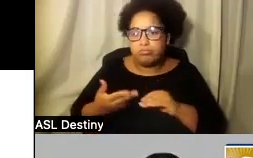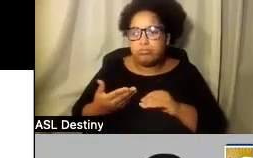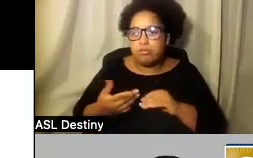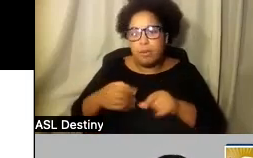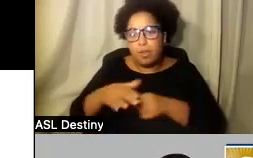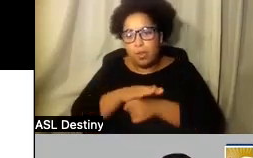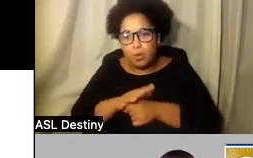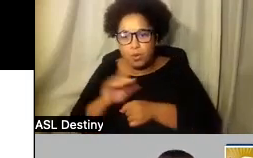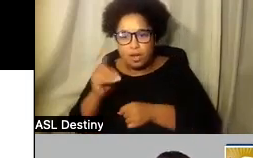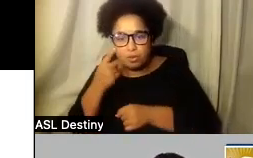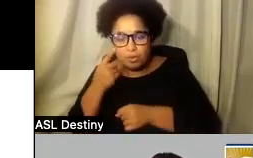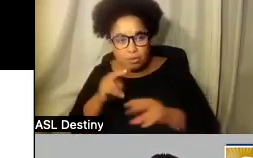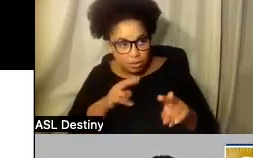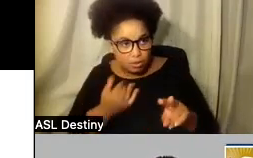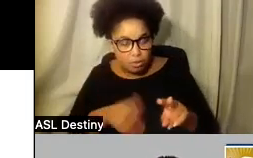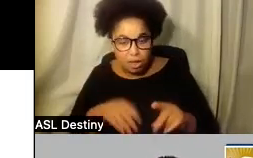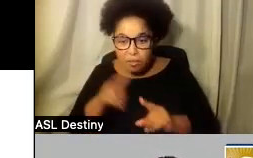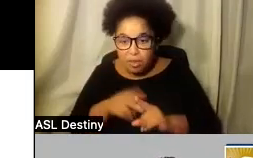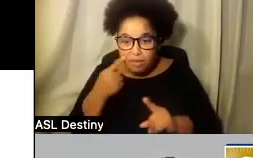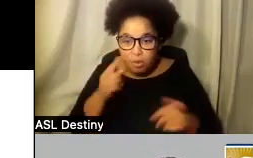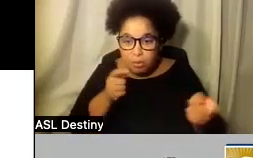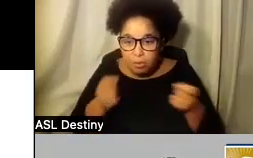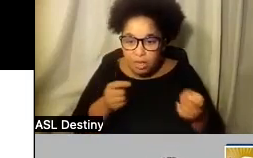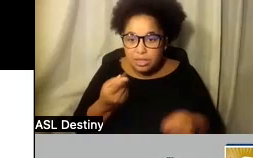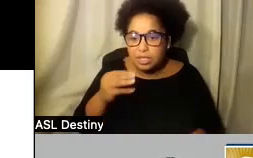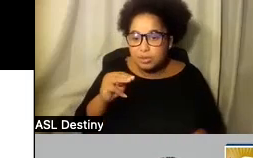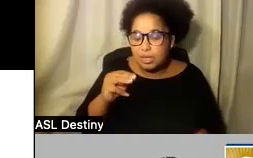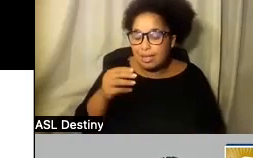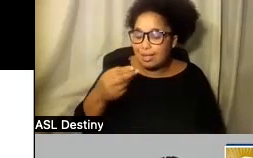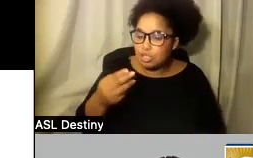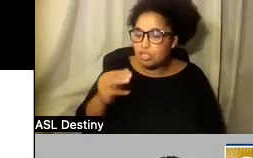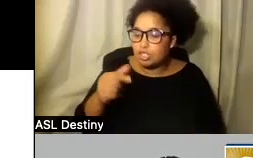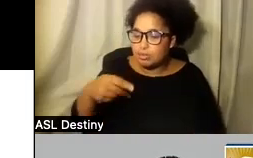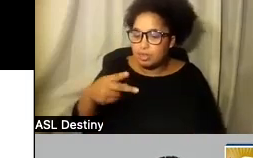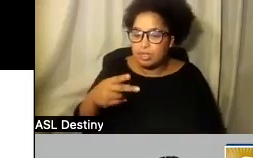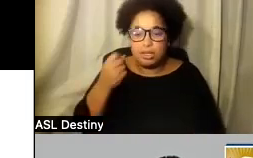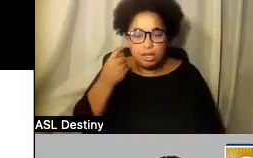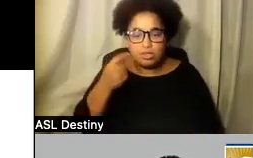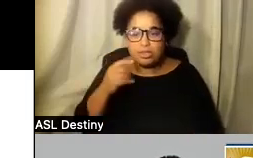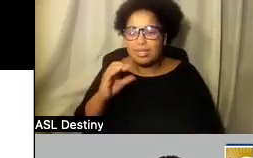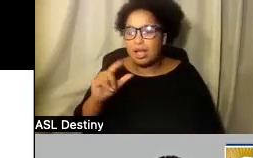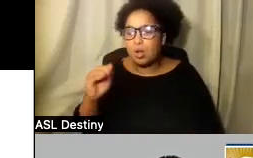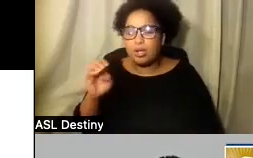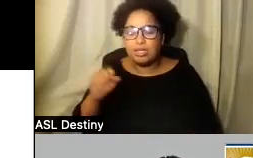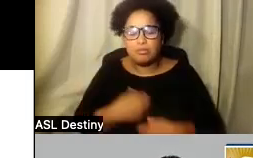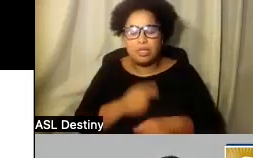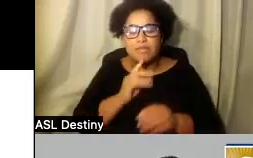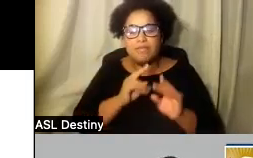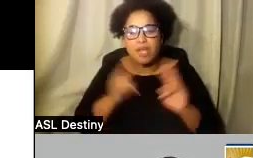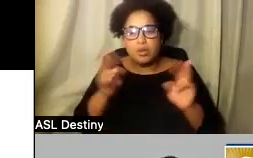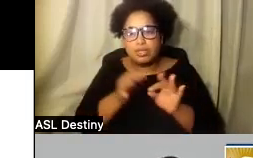government standpoint, I've applied for and managed HMGP grants before, and Cal OES leads the way in making this simple. So I know that helps